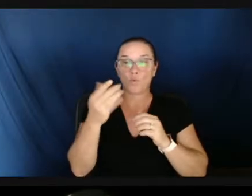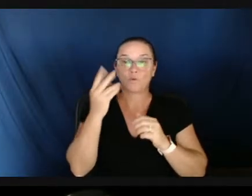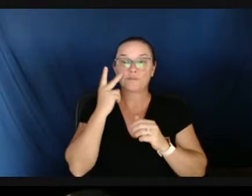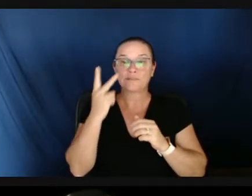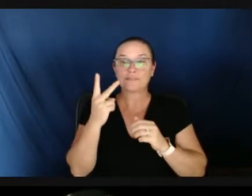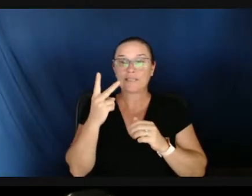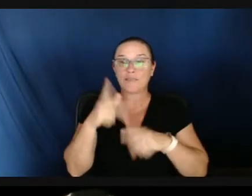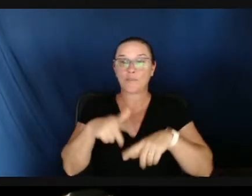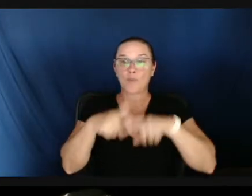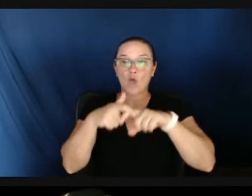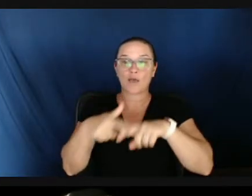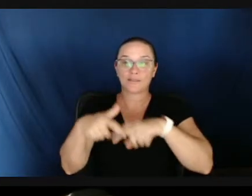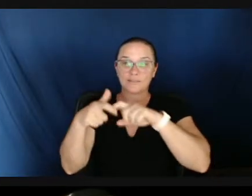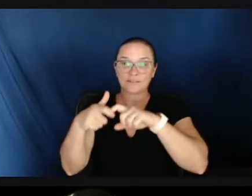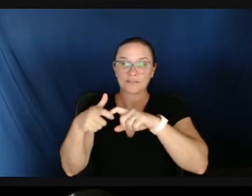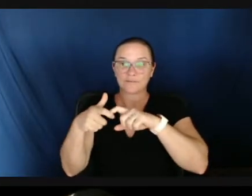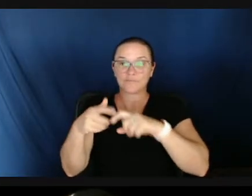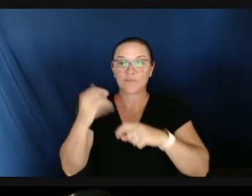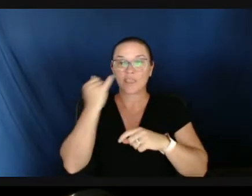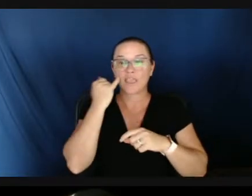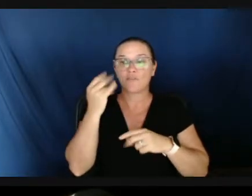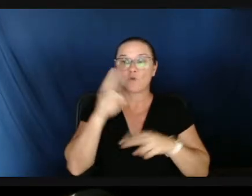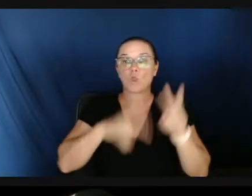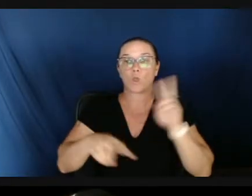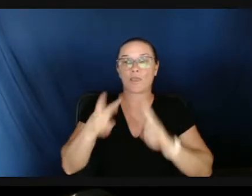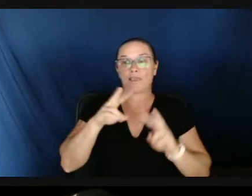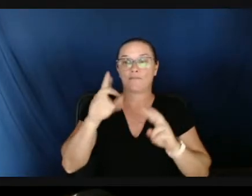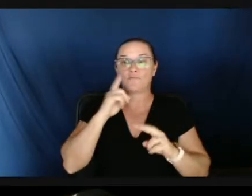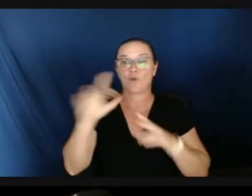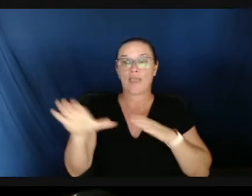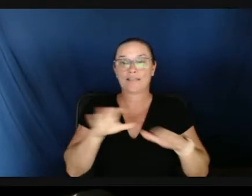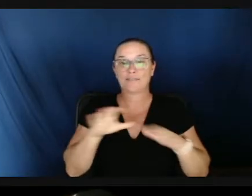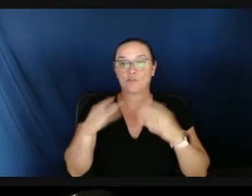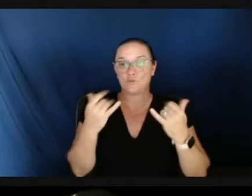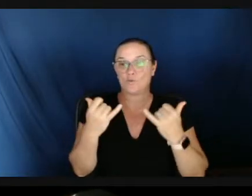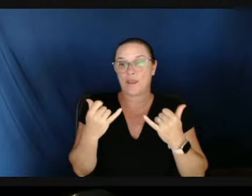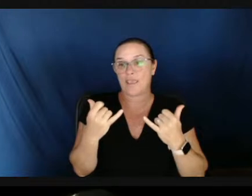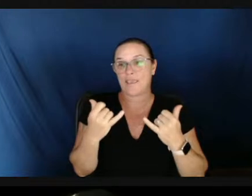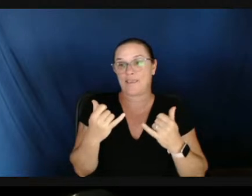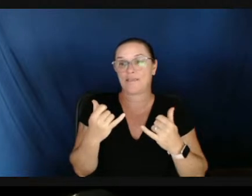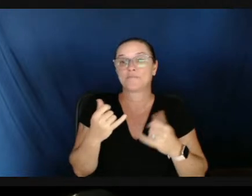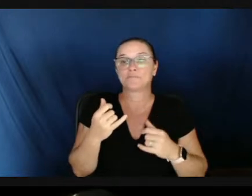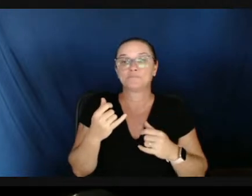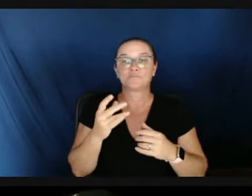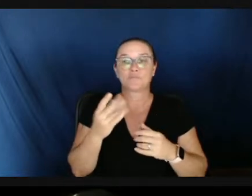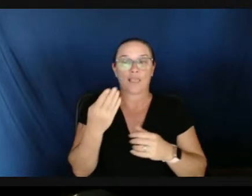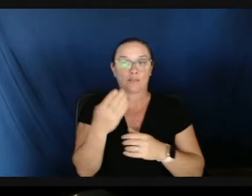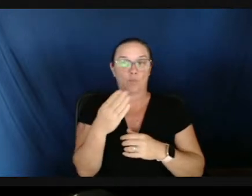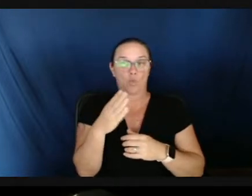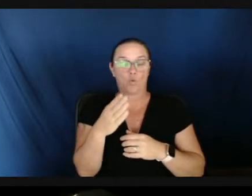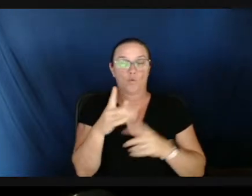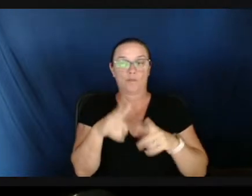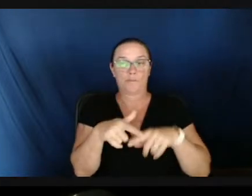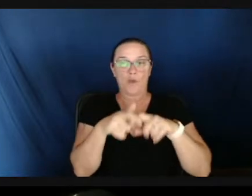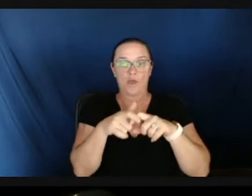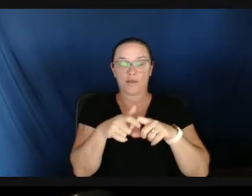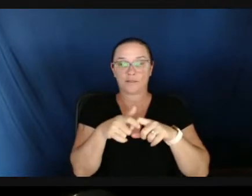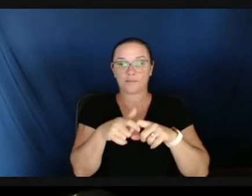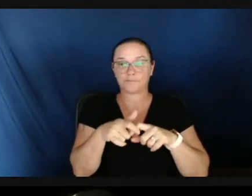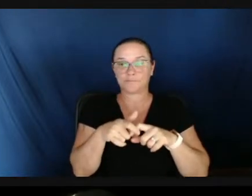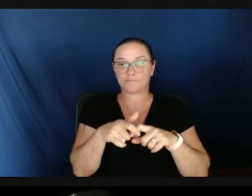Presently, if we were to count this activity today, our pause in blue is as such, and then if we wait and call